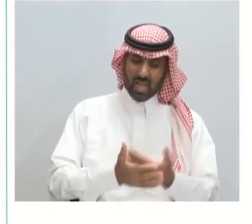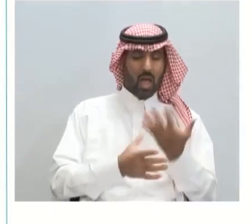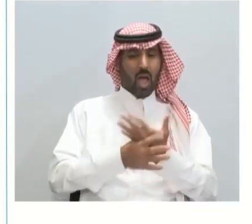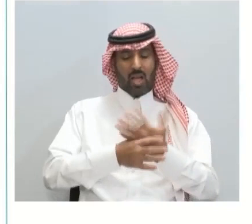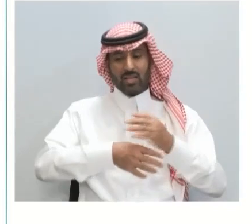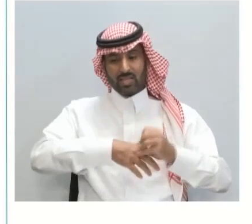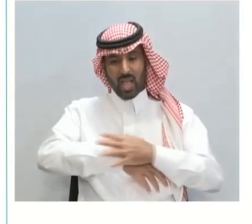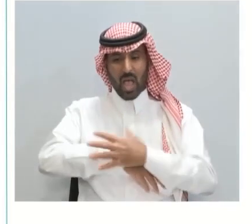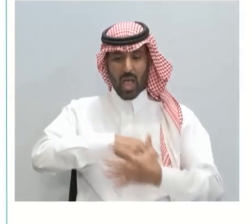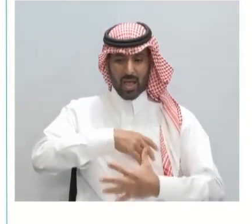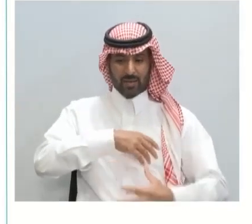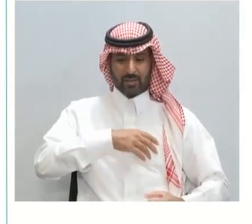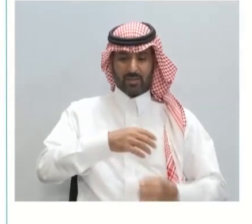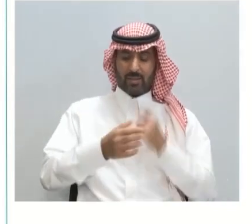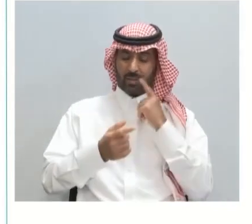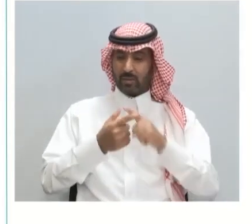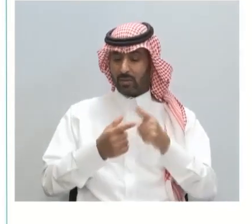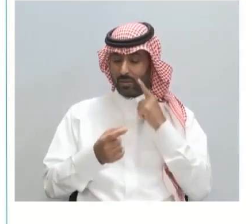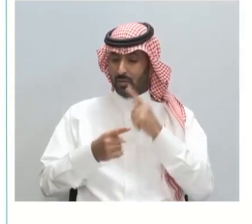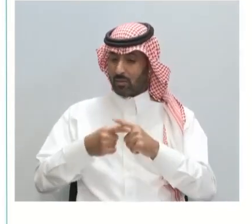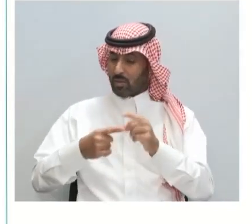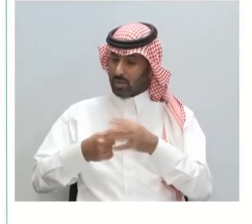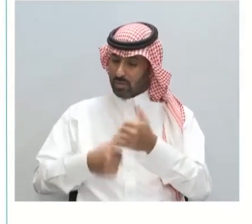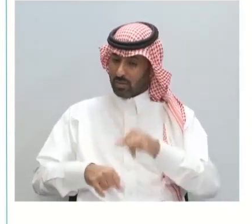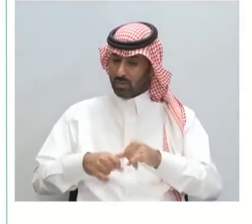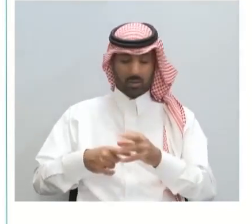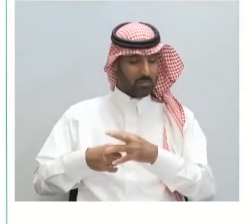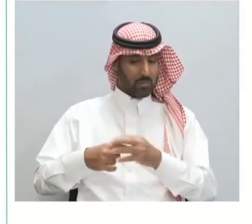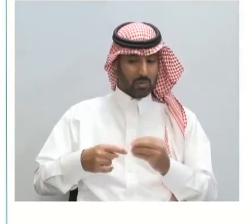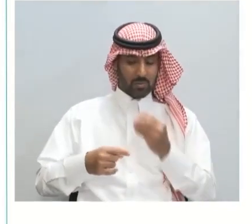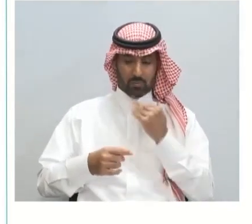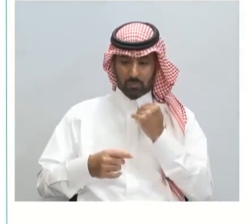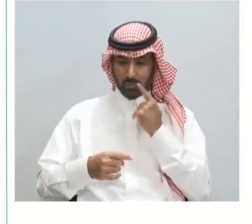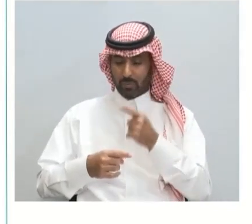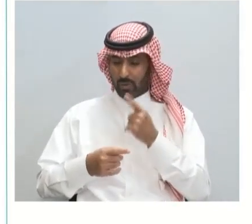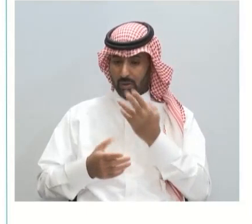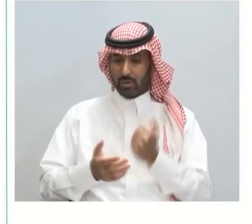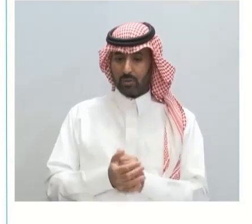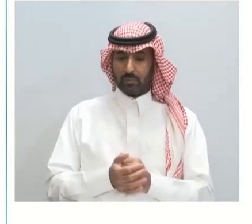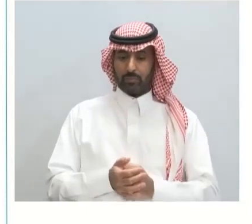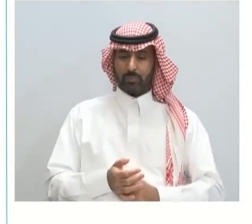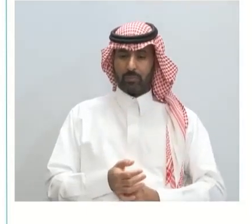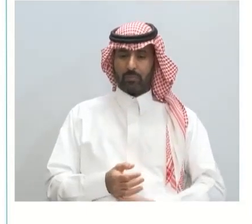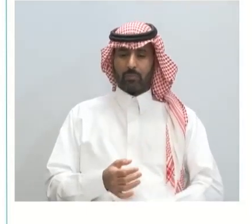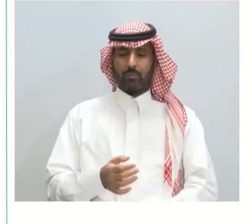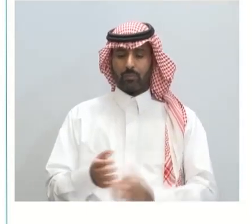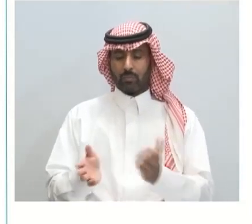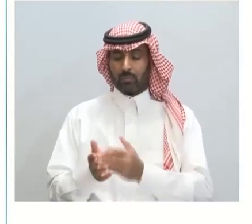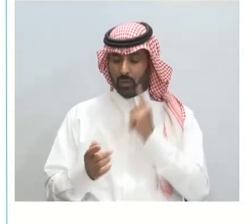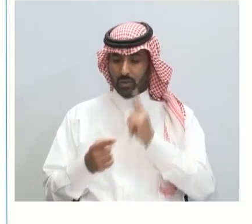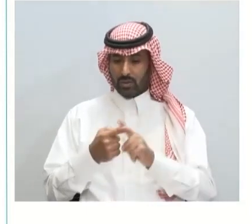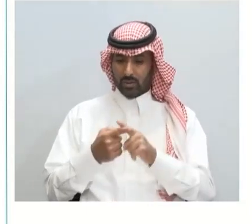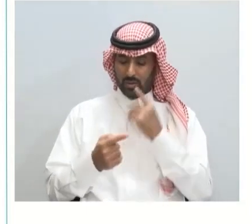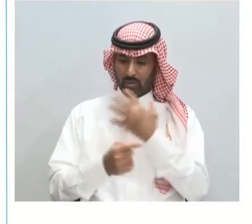constantly. When the test came back negative, I felt as if someone had lifted an enormous weight off my shoulders. A positive test